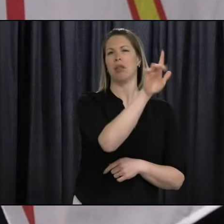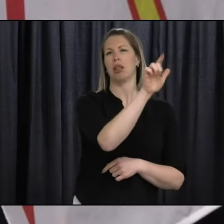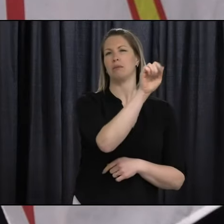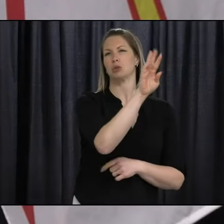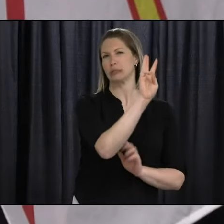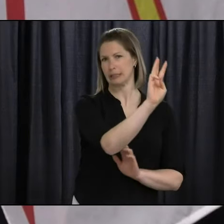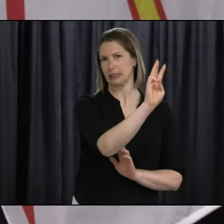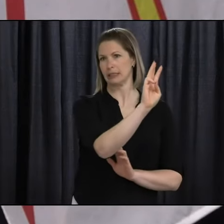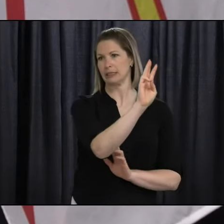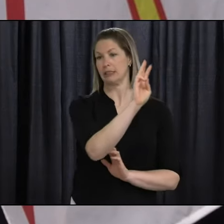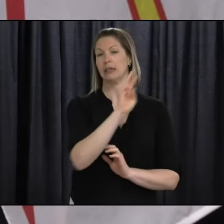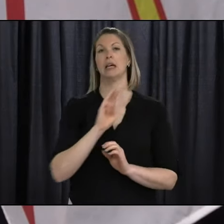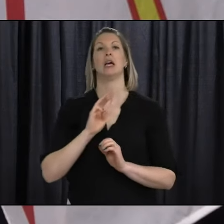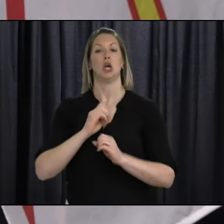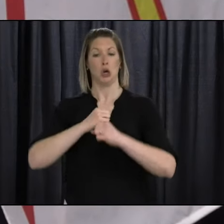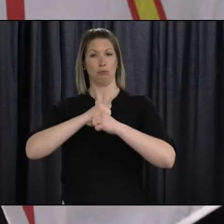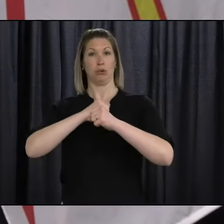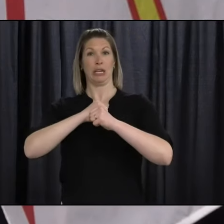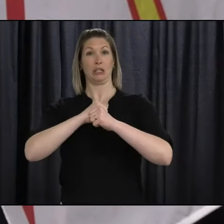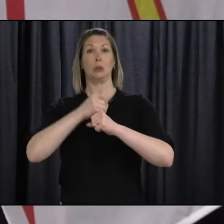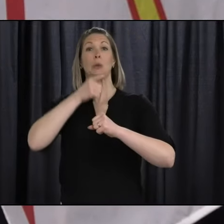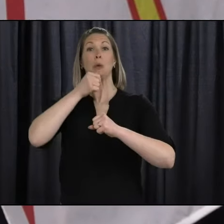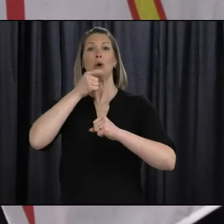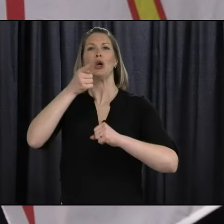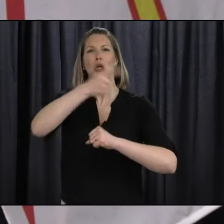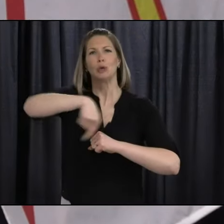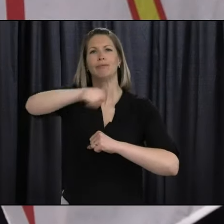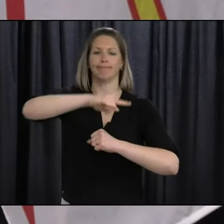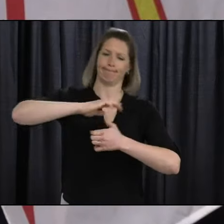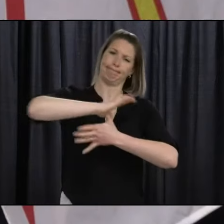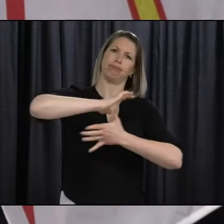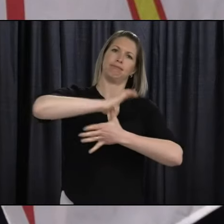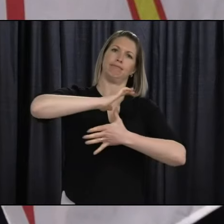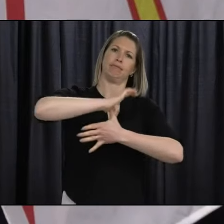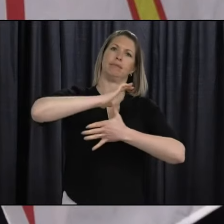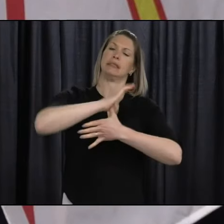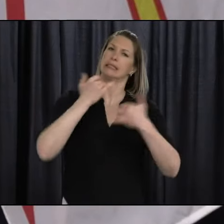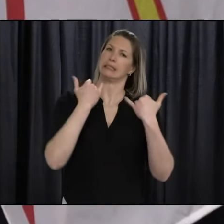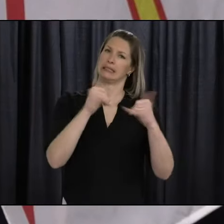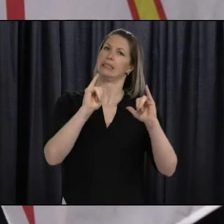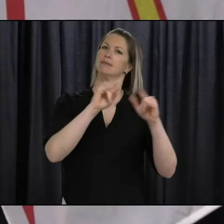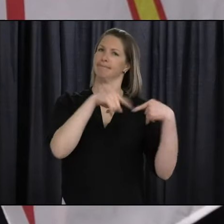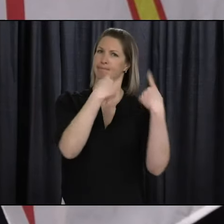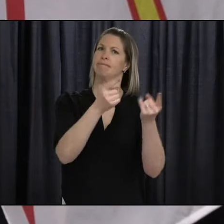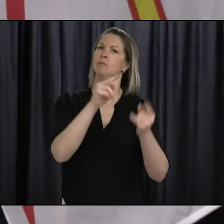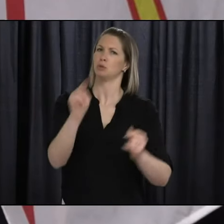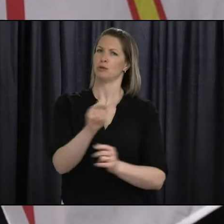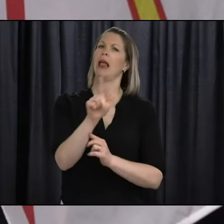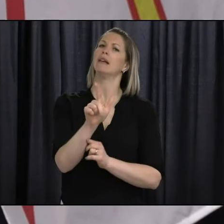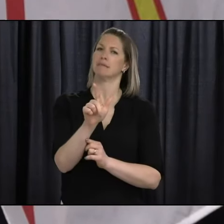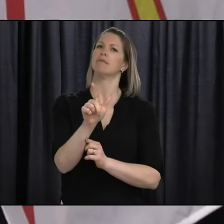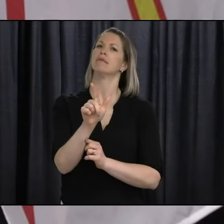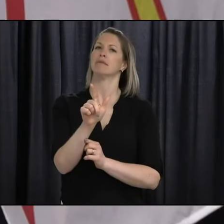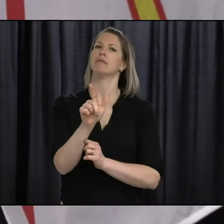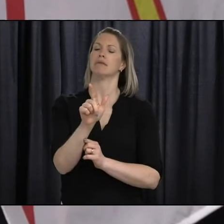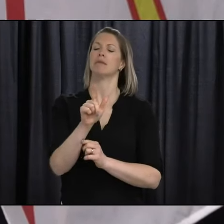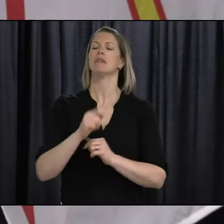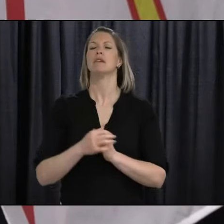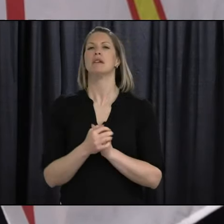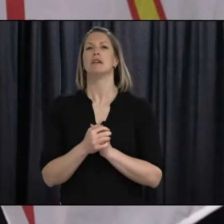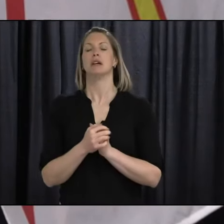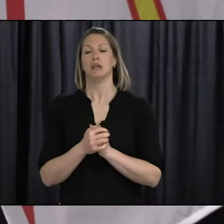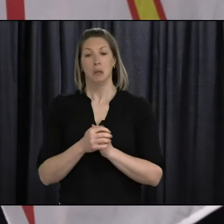COVID-19 remains our #1 priority. We will continue to work with you to protect everyone's health and safety. Although we have made great strides,